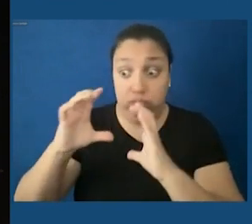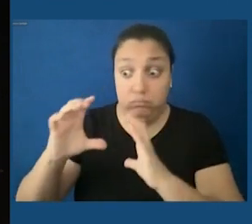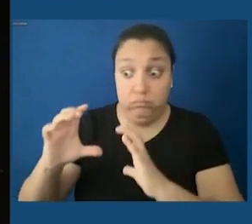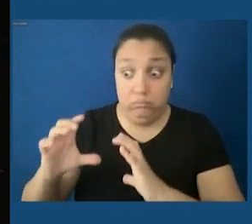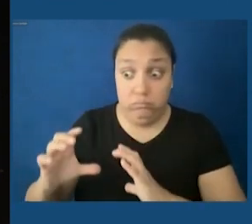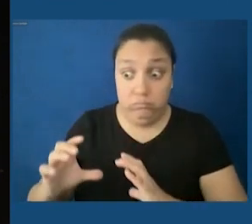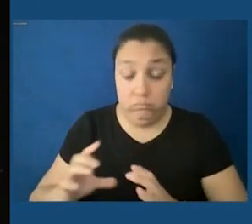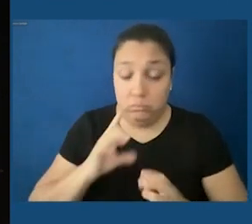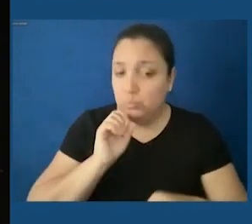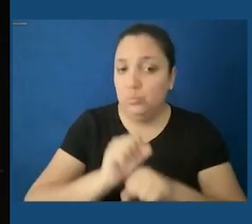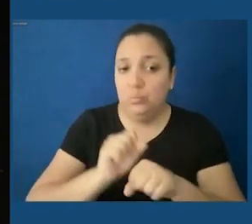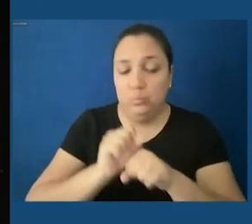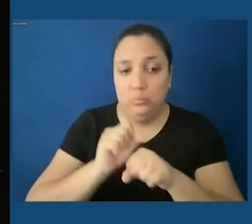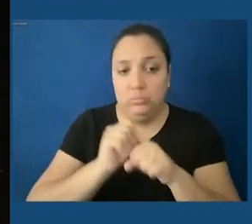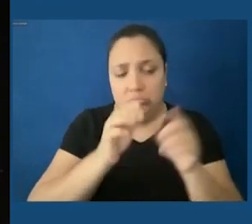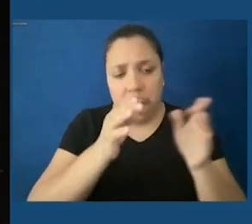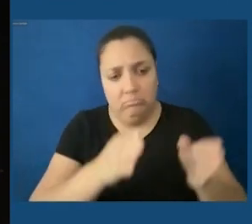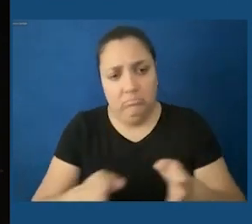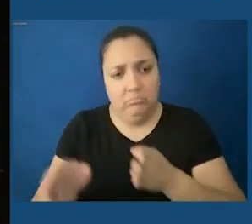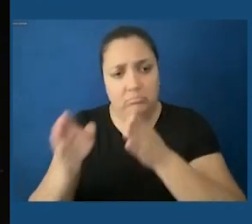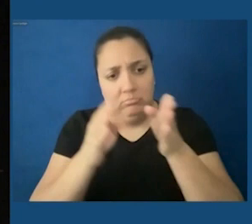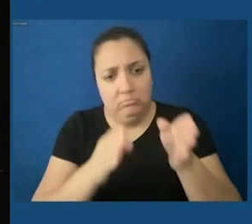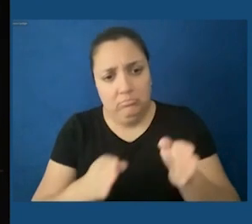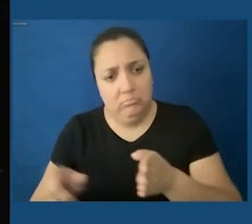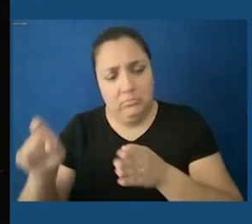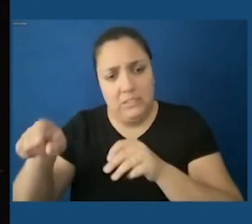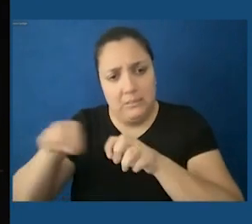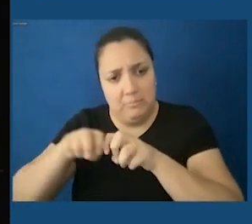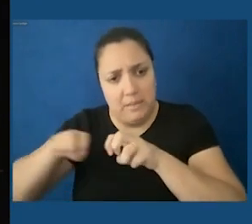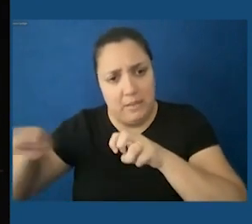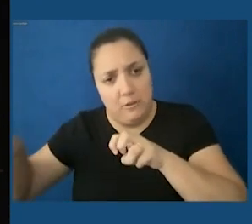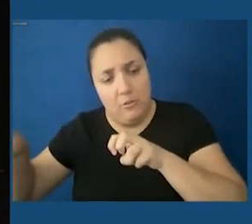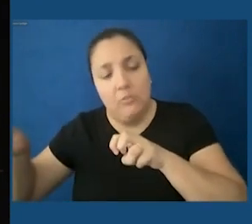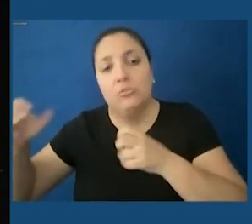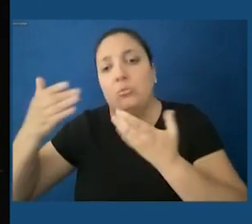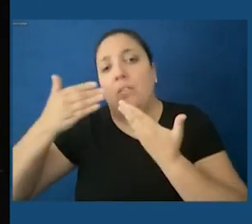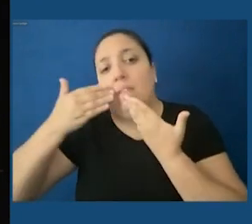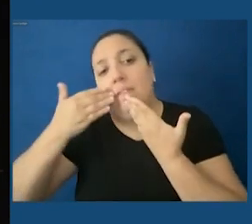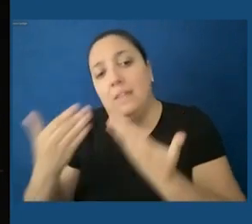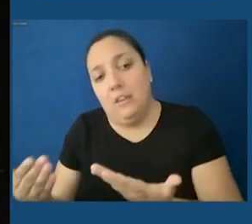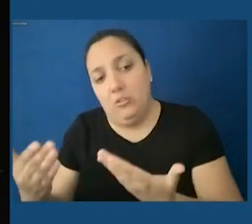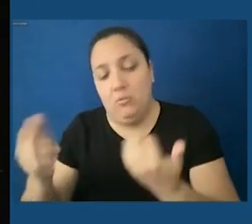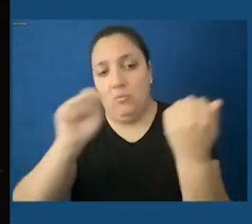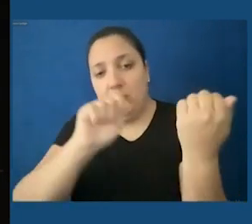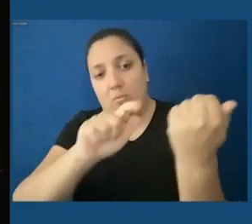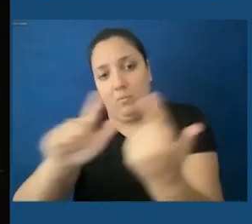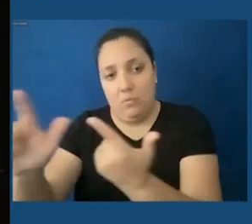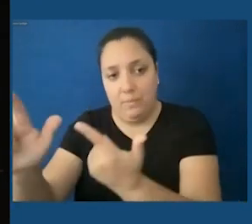lots of other things that have happened here today. So join me in thanking all of you.